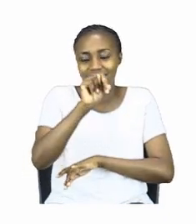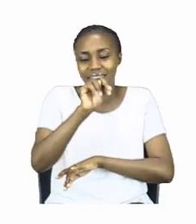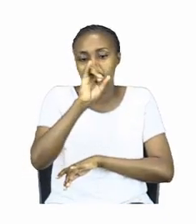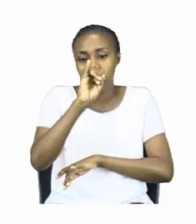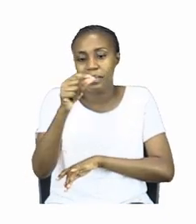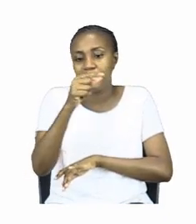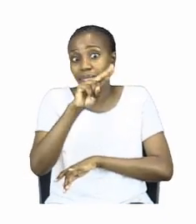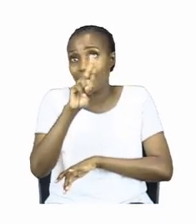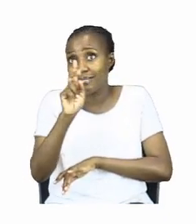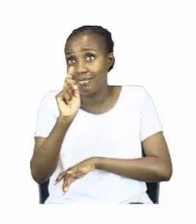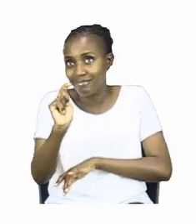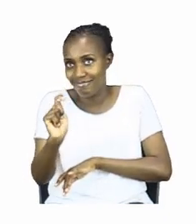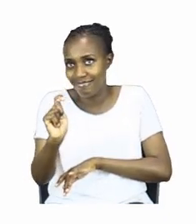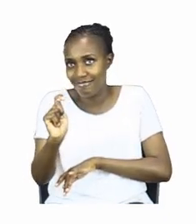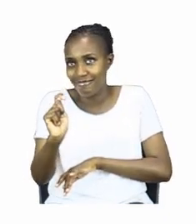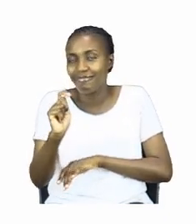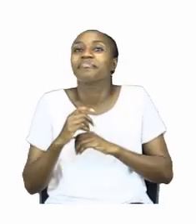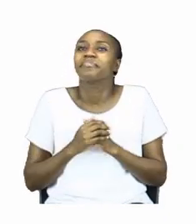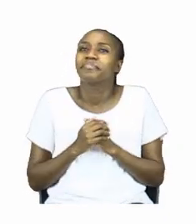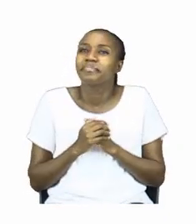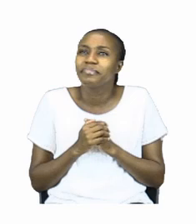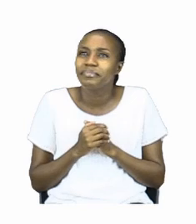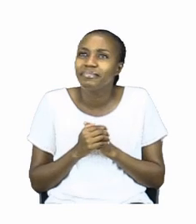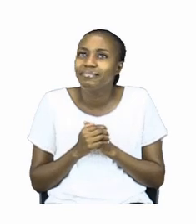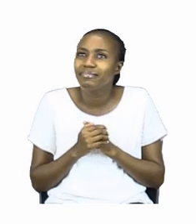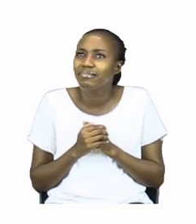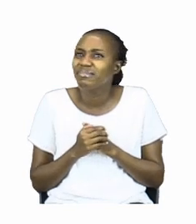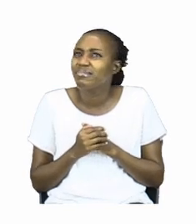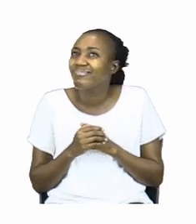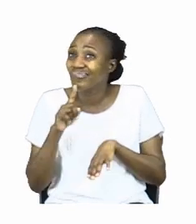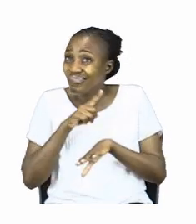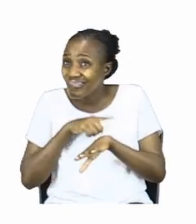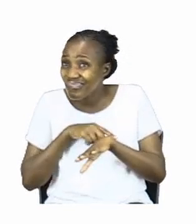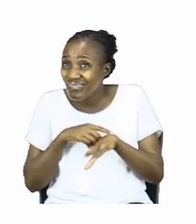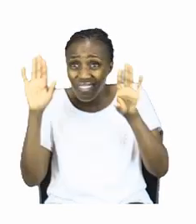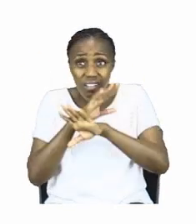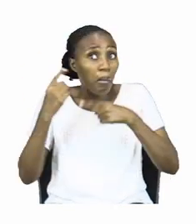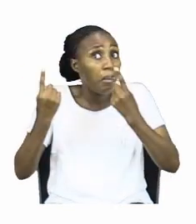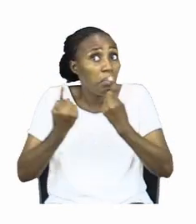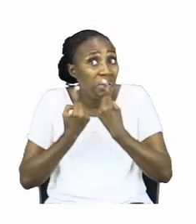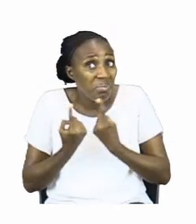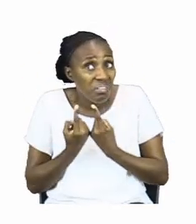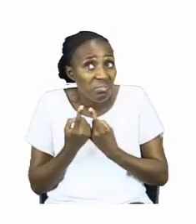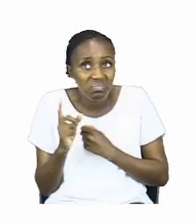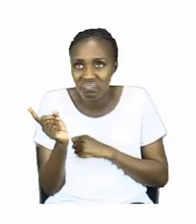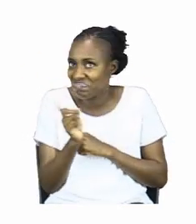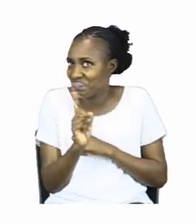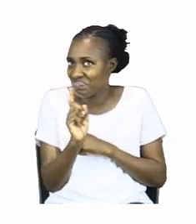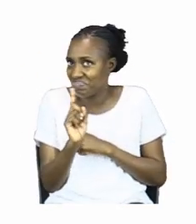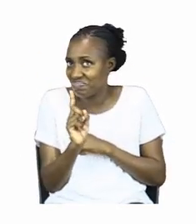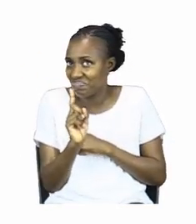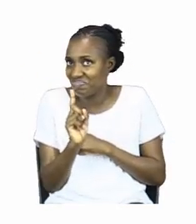Night. Now, at night time, we are not allowed to be playing outside, and it's also the time when the